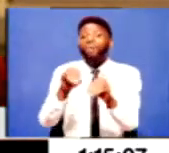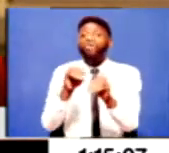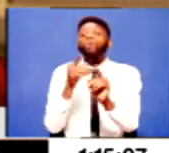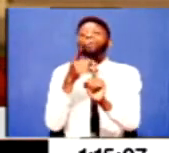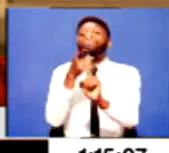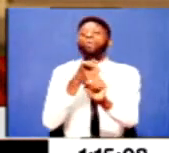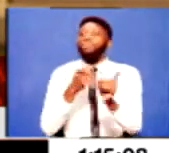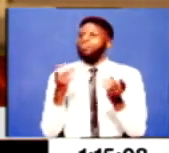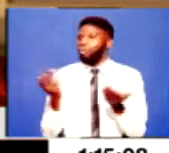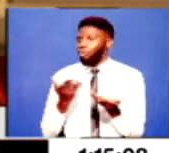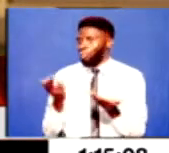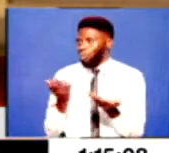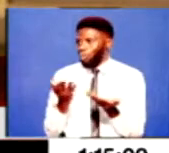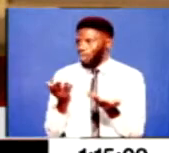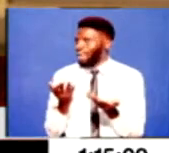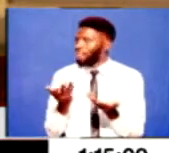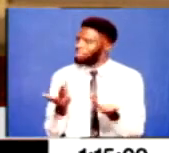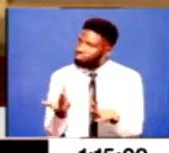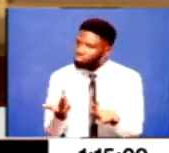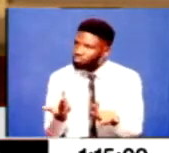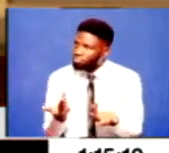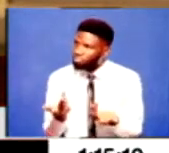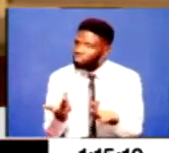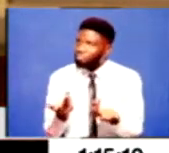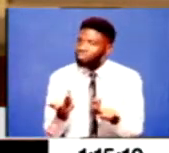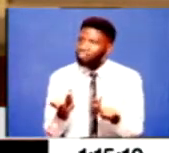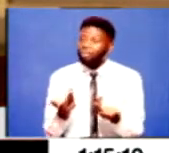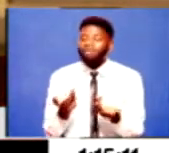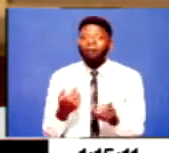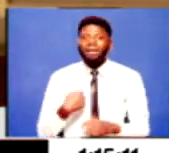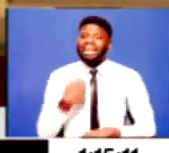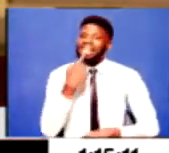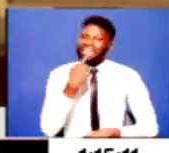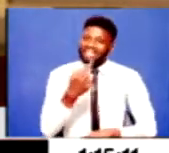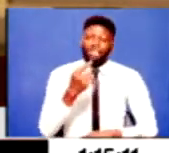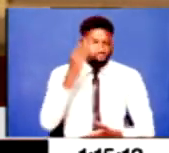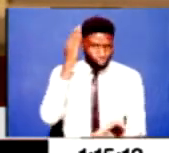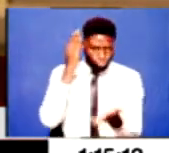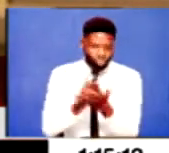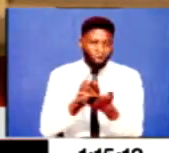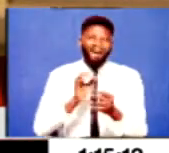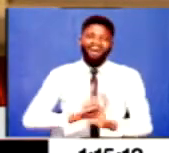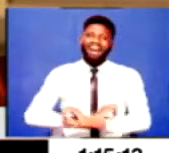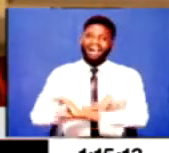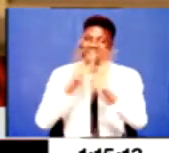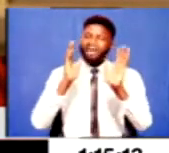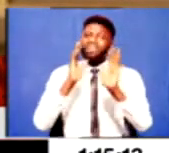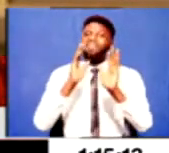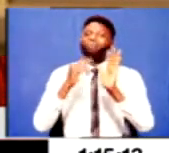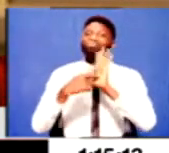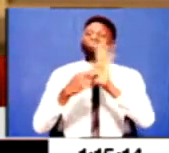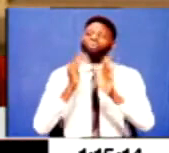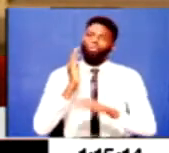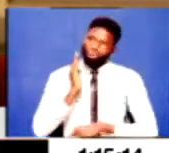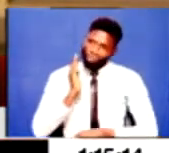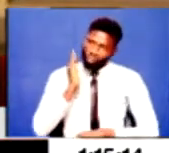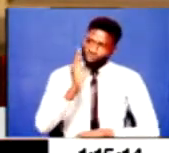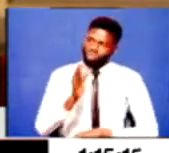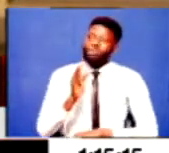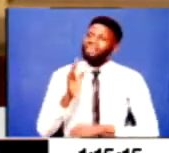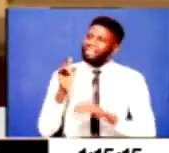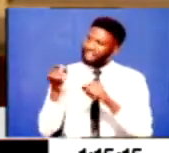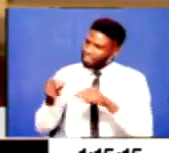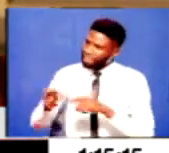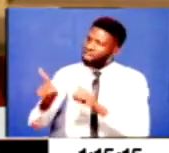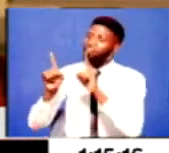hivyo mimi hakika kweli nitatoka. Uhuru tayari amesema amefurahi ya kwamba yale